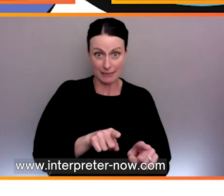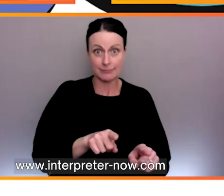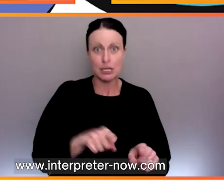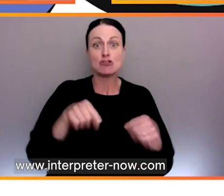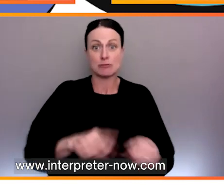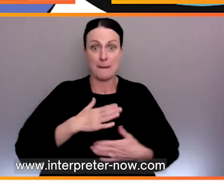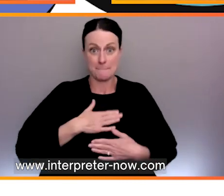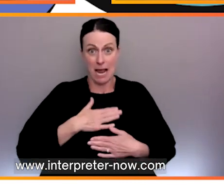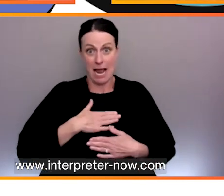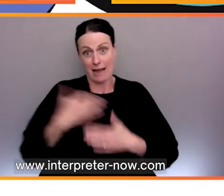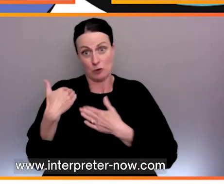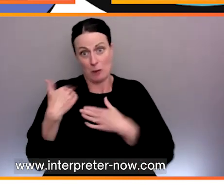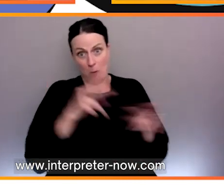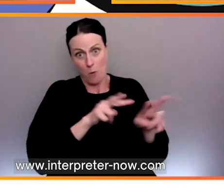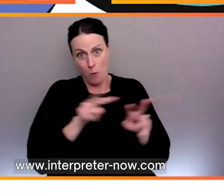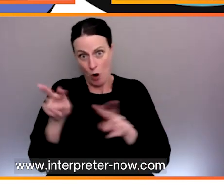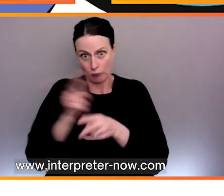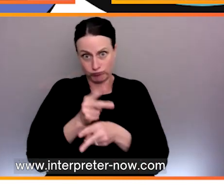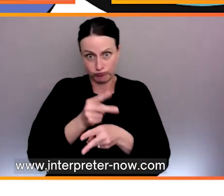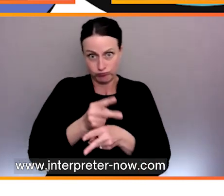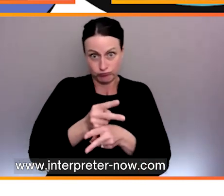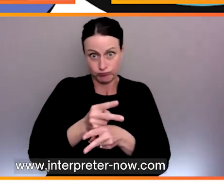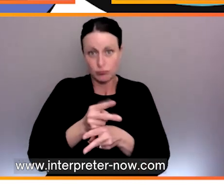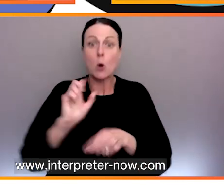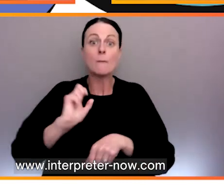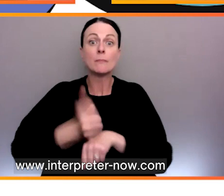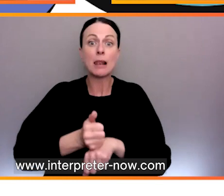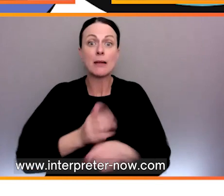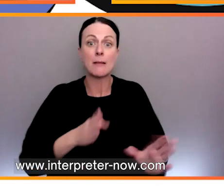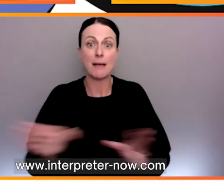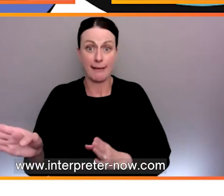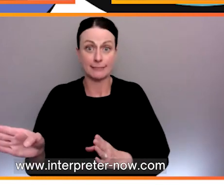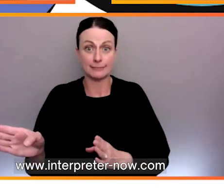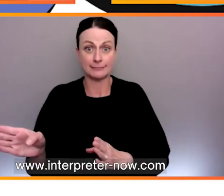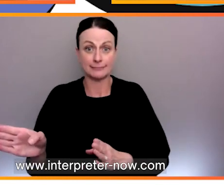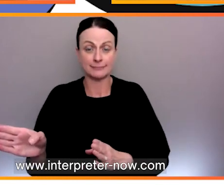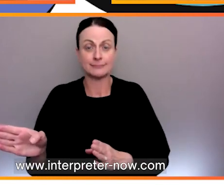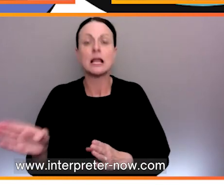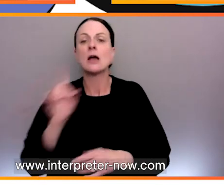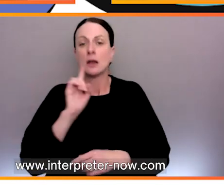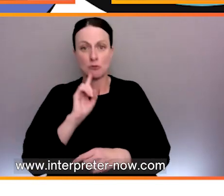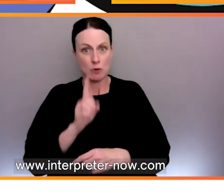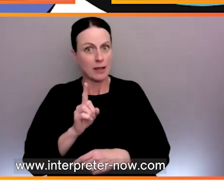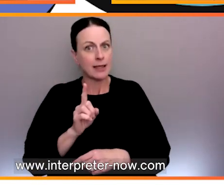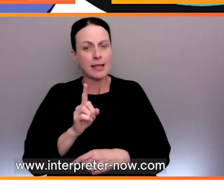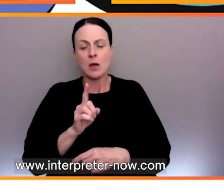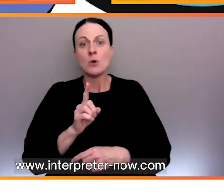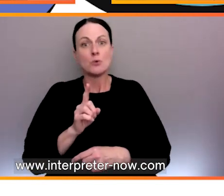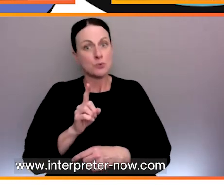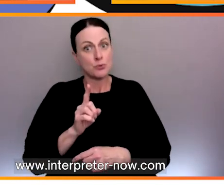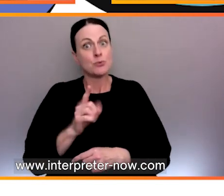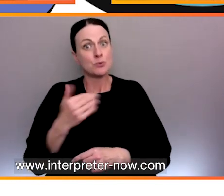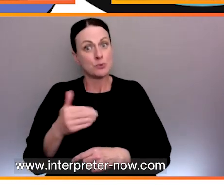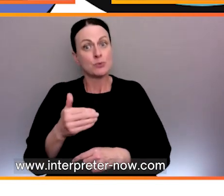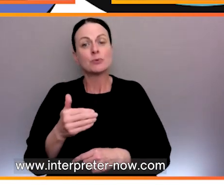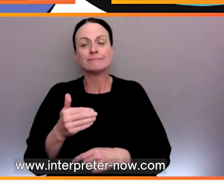really start to elevate and improve the health of your organization. So I get